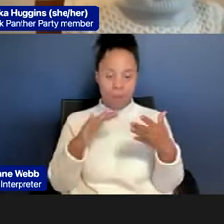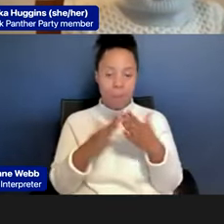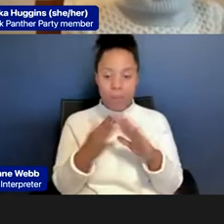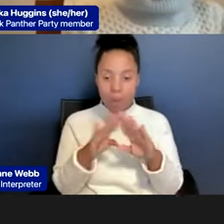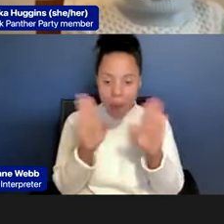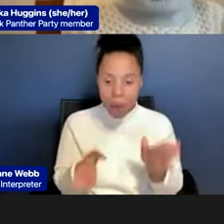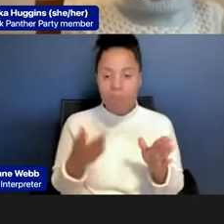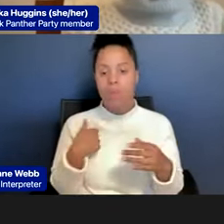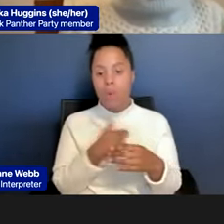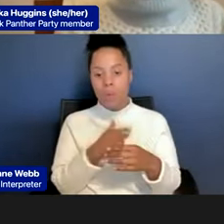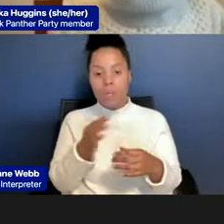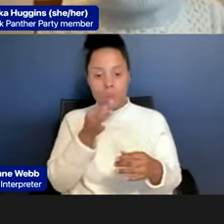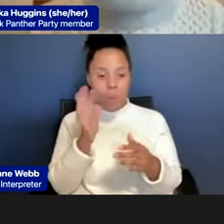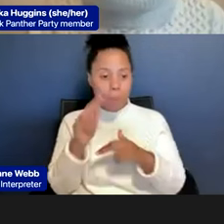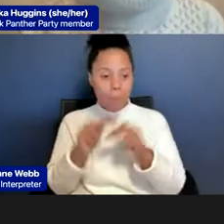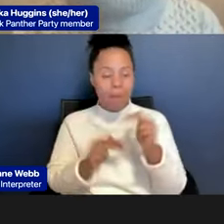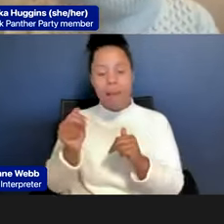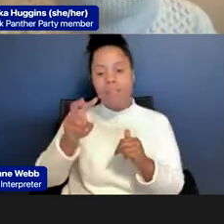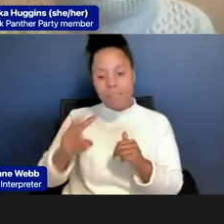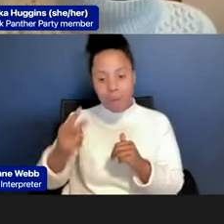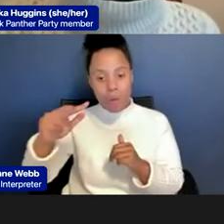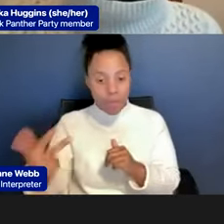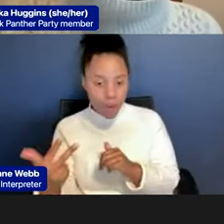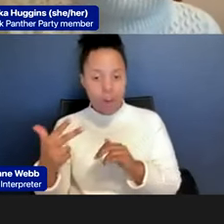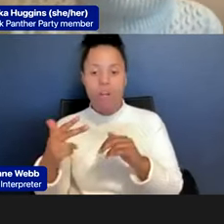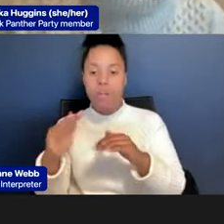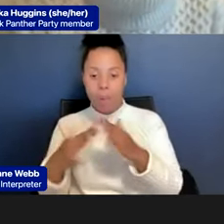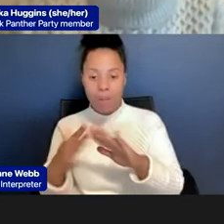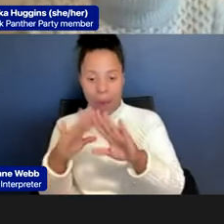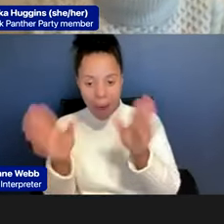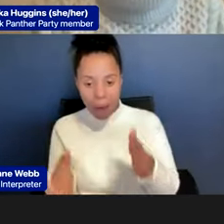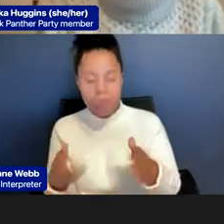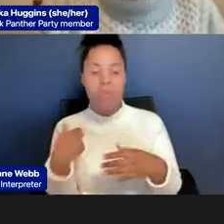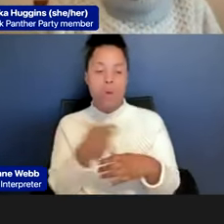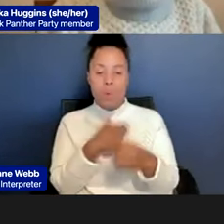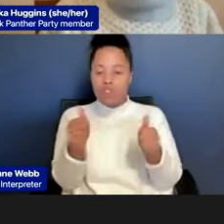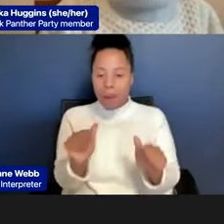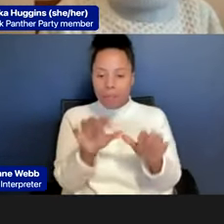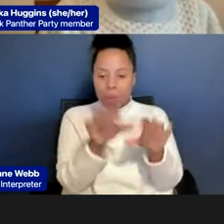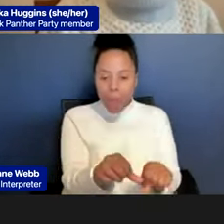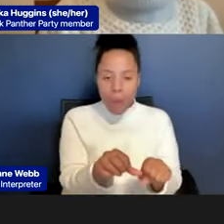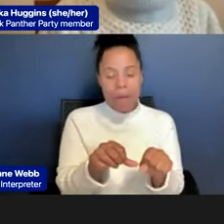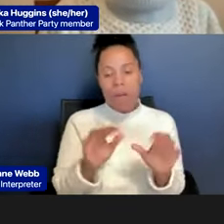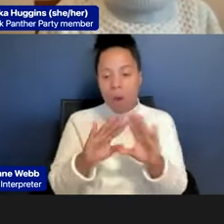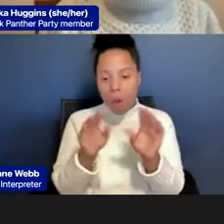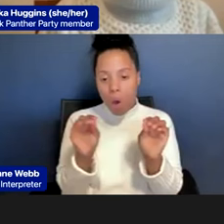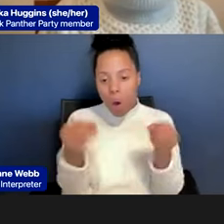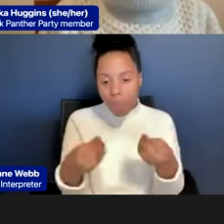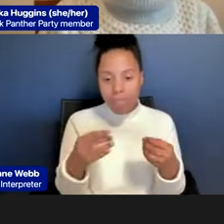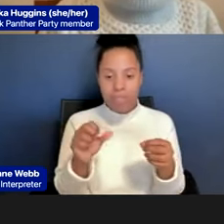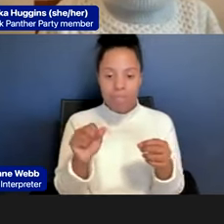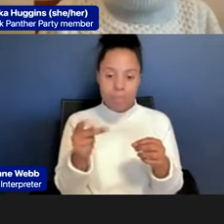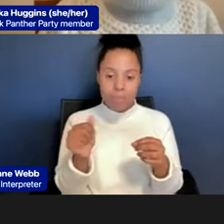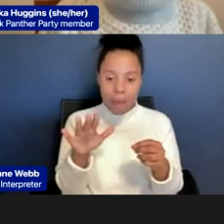build a second and or a third community house. We're trying to get office space. We are the caretakers